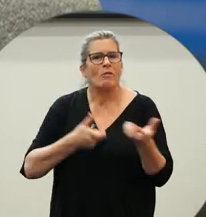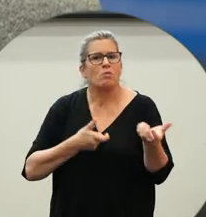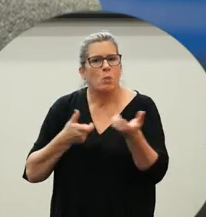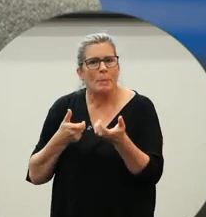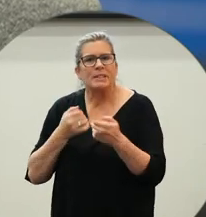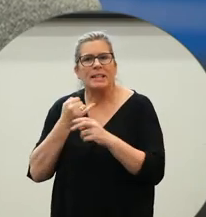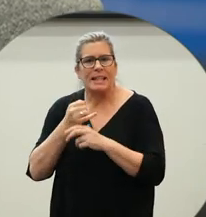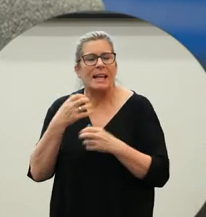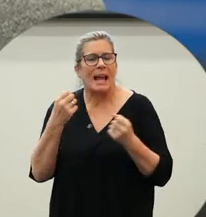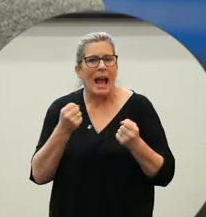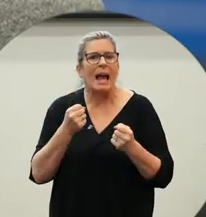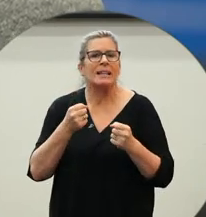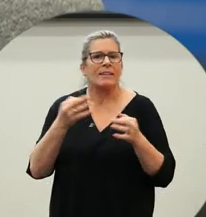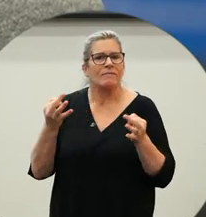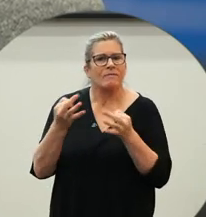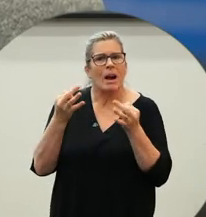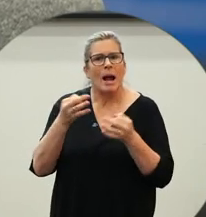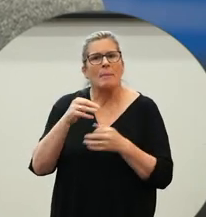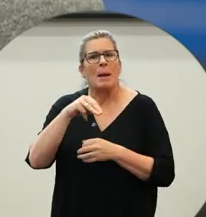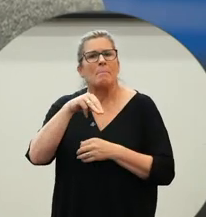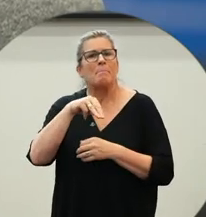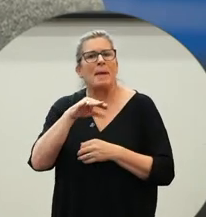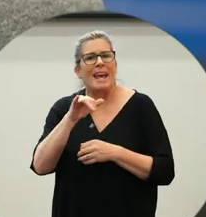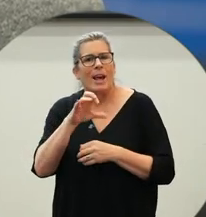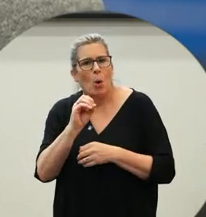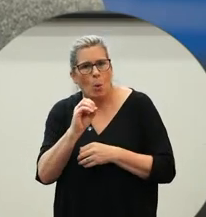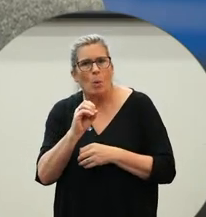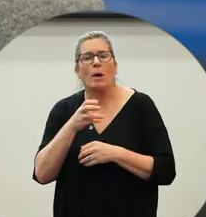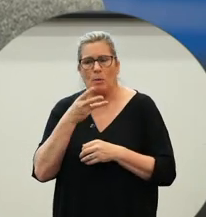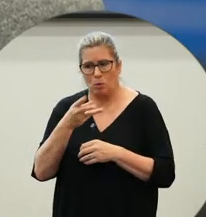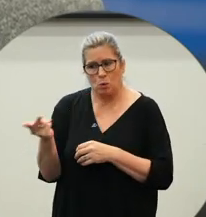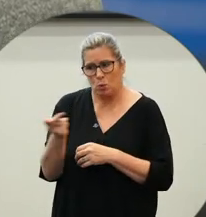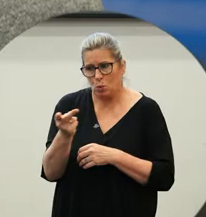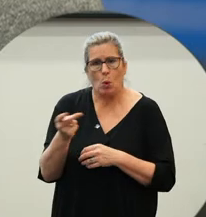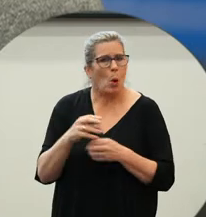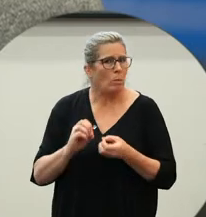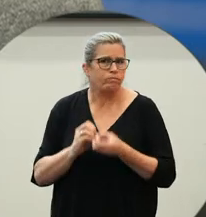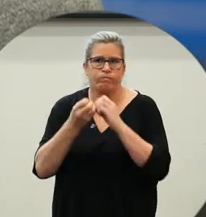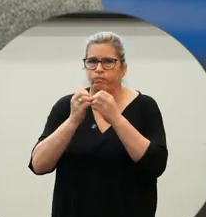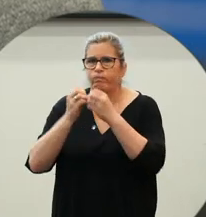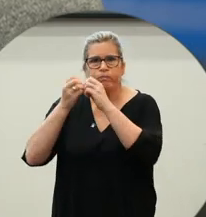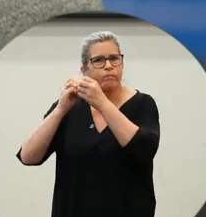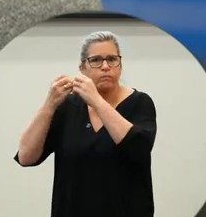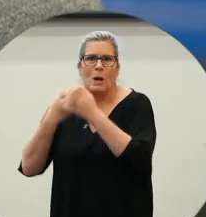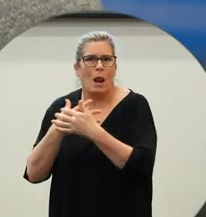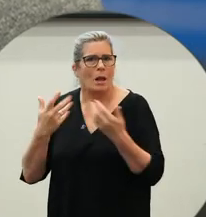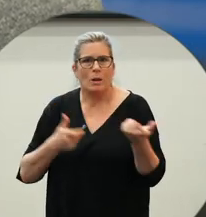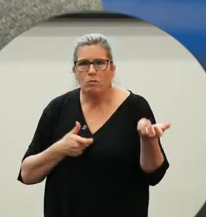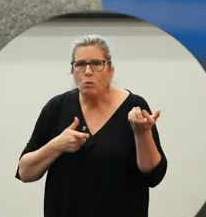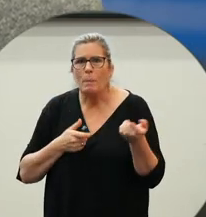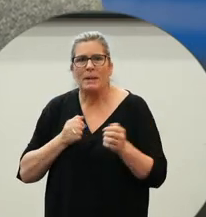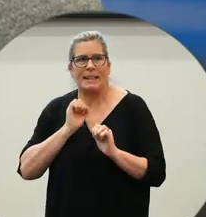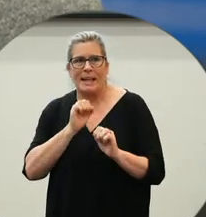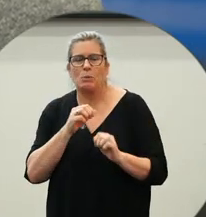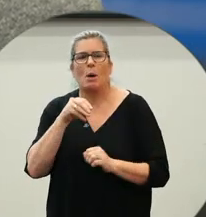in County Mayo where he would take Rose, and they developed a lot of IRA weapons. He was kind of their mortar